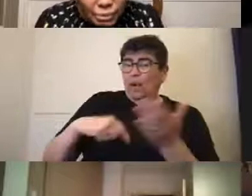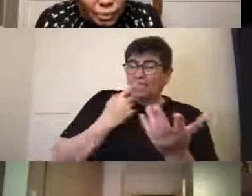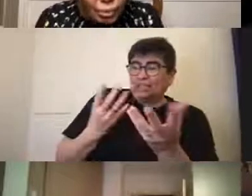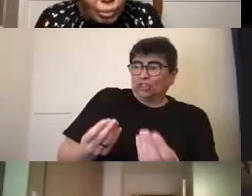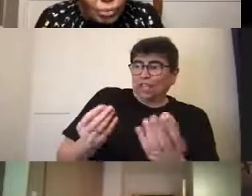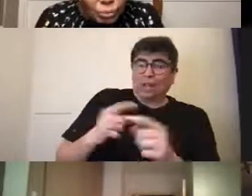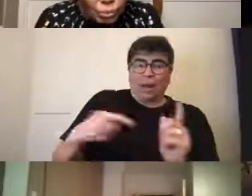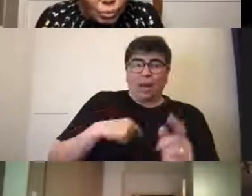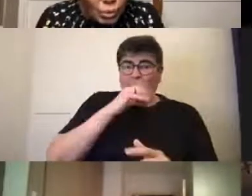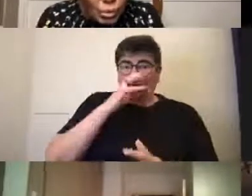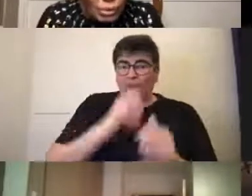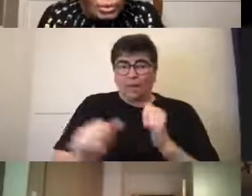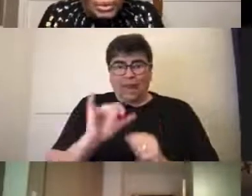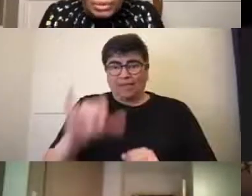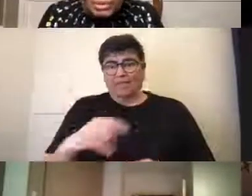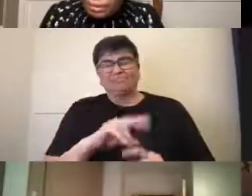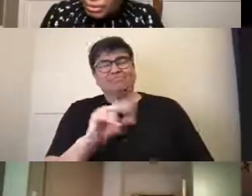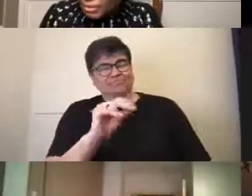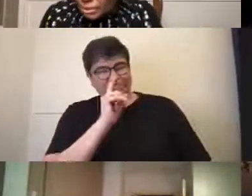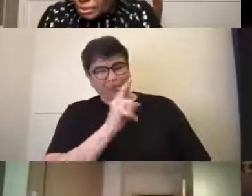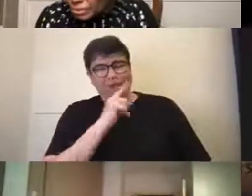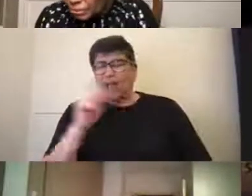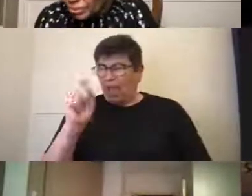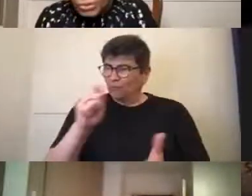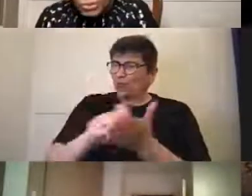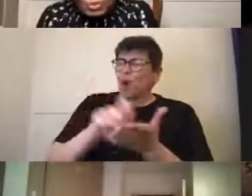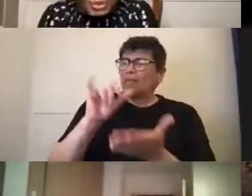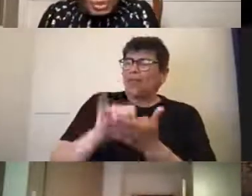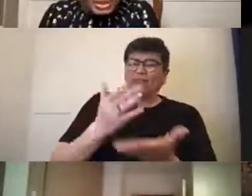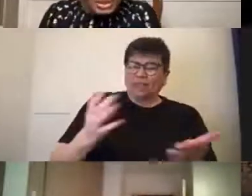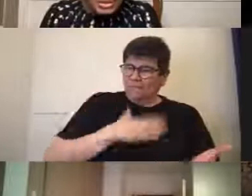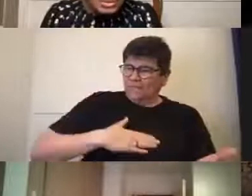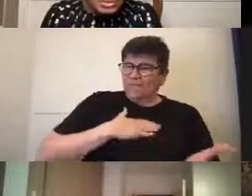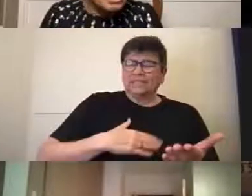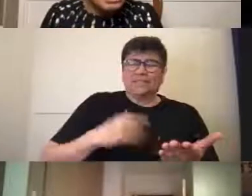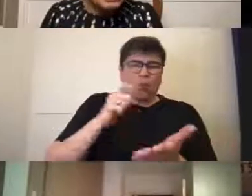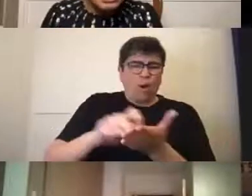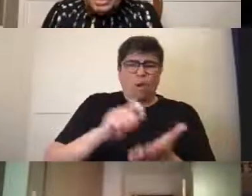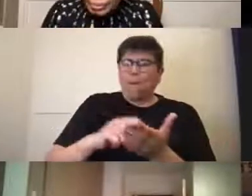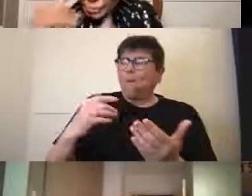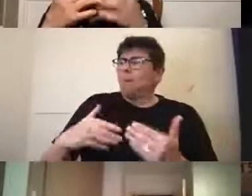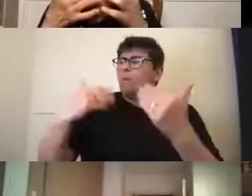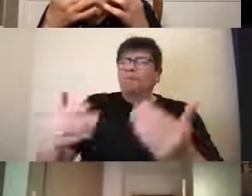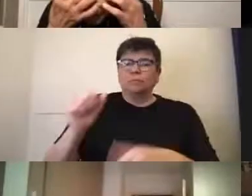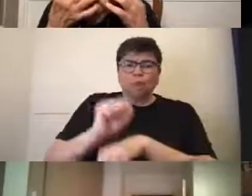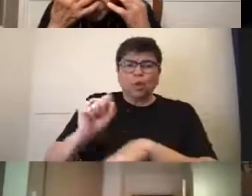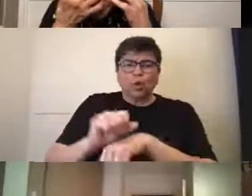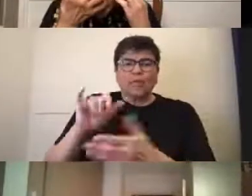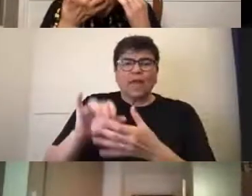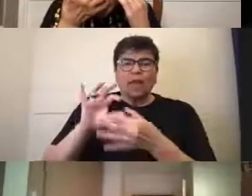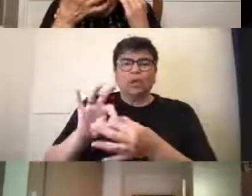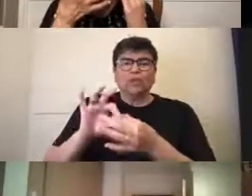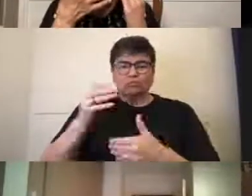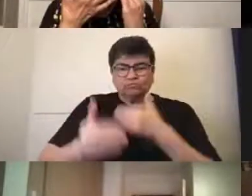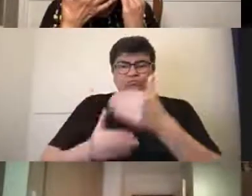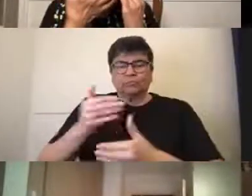know, I'm not gonna be mean like no, that. It's, yeah. No, it's you gotta true. Write that thing. That please, like write that thing and then you know, work in that relationship along the way.